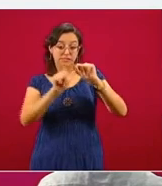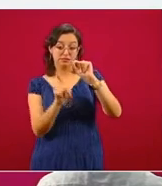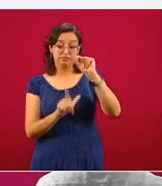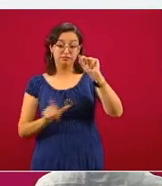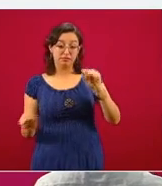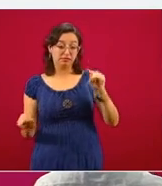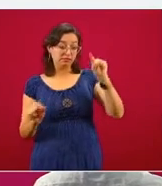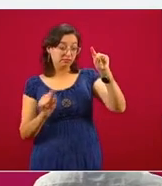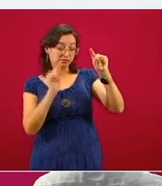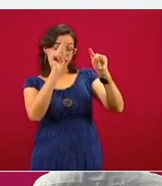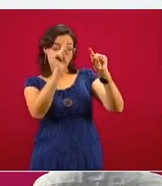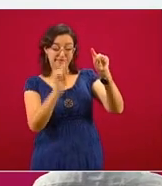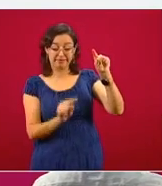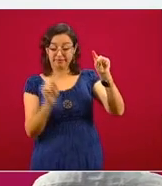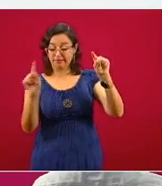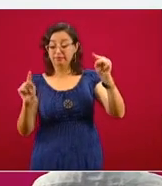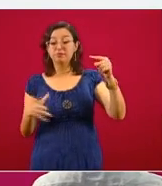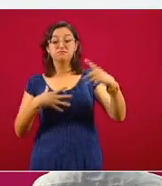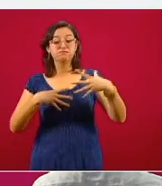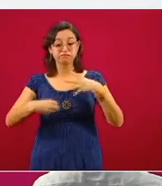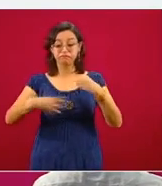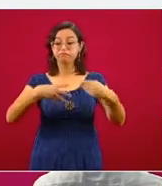interactive municipality